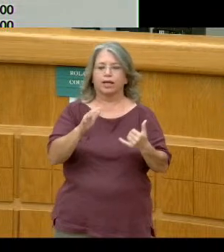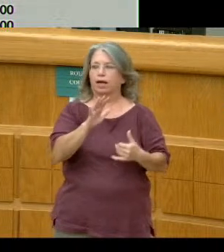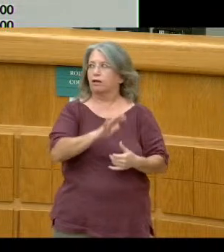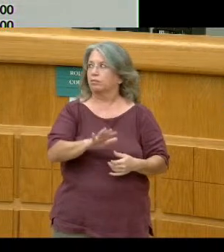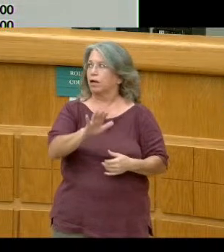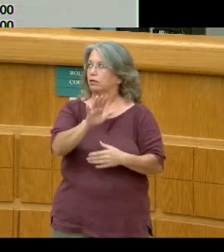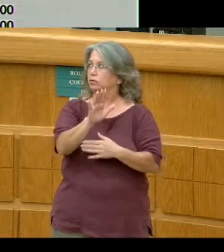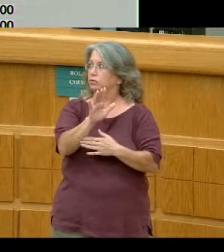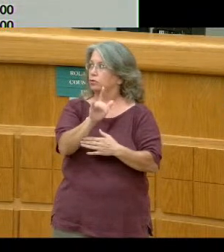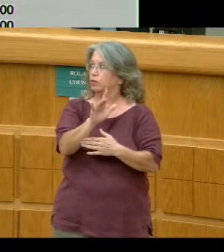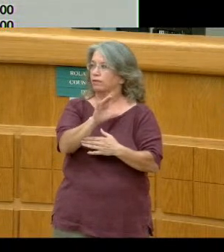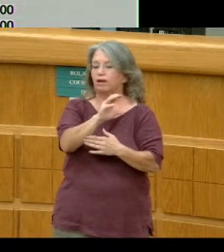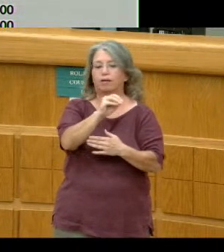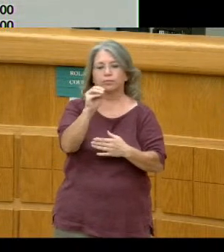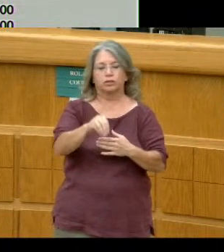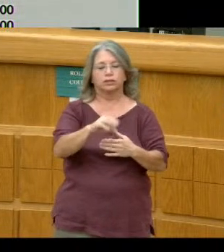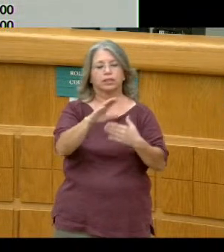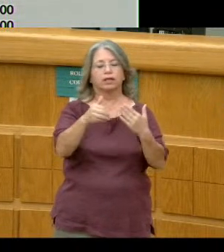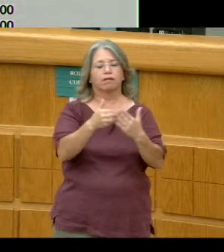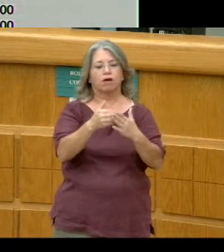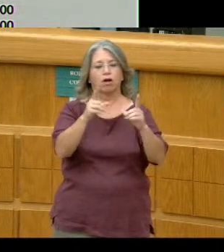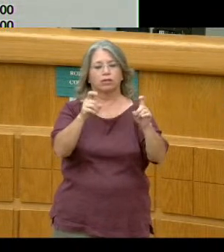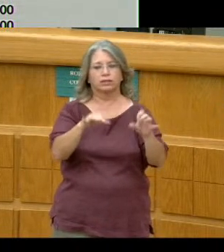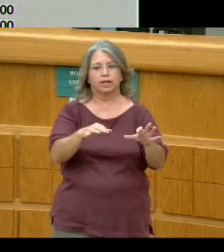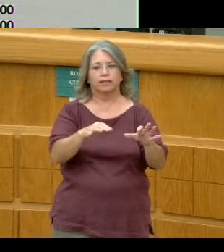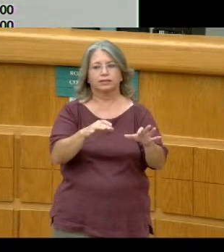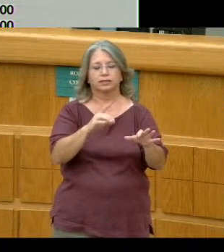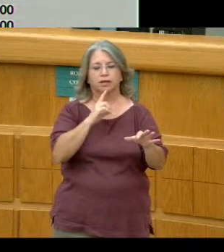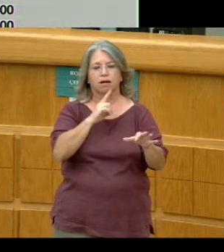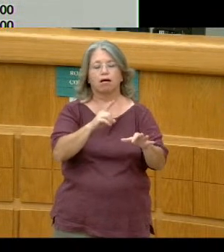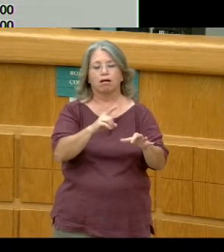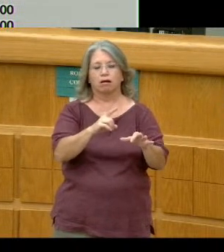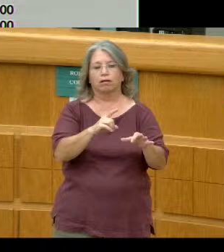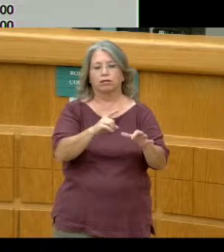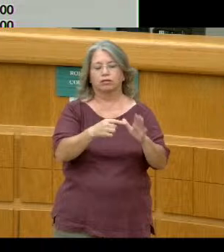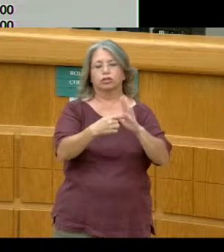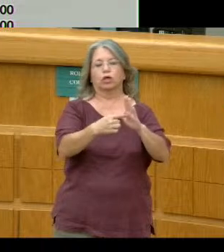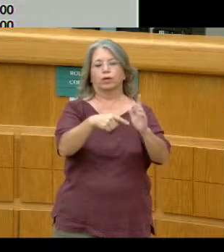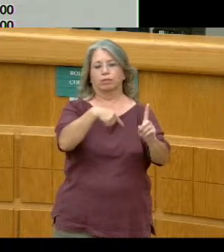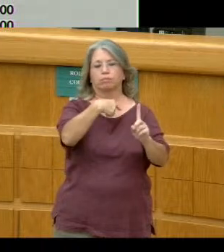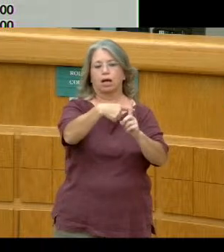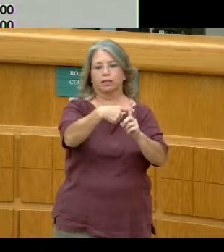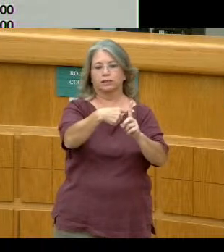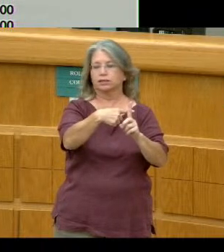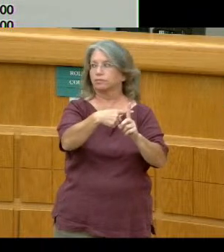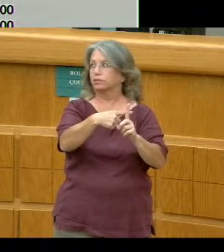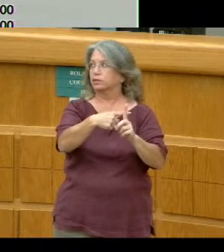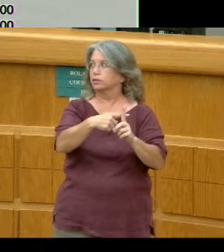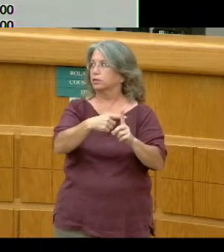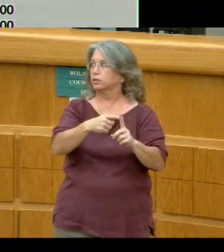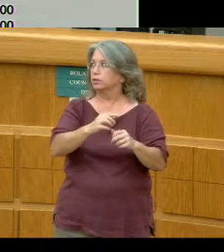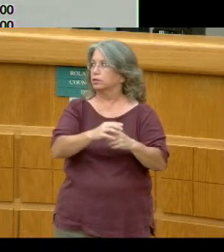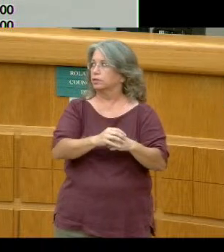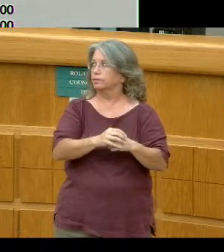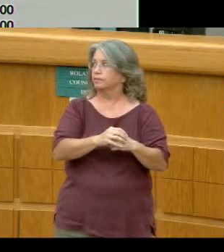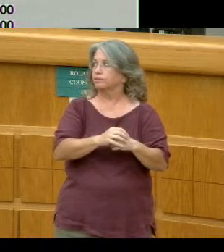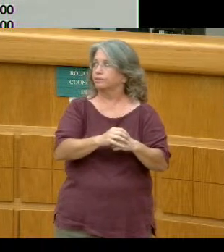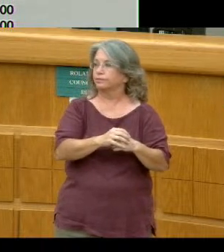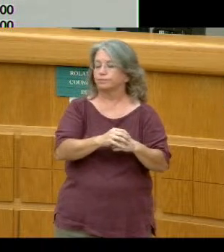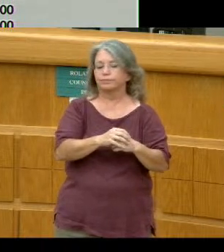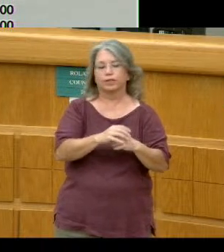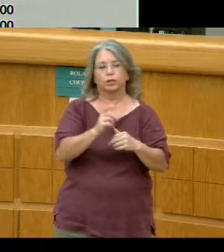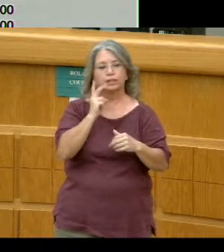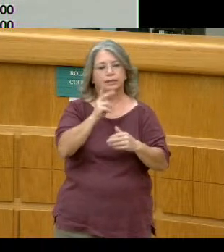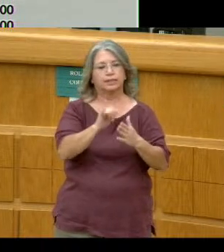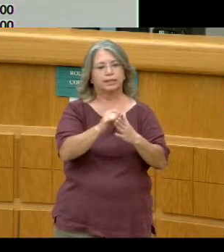on average. You can see this model fit through here. These were the last two data points that we got that brought it up a little bit from where we